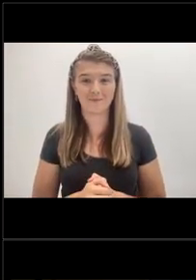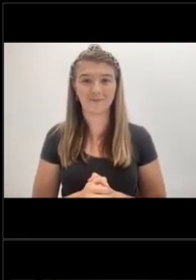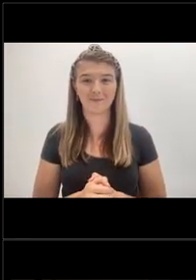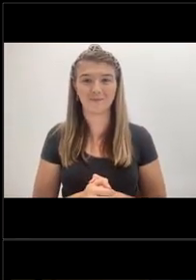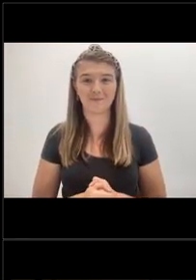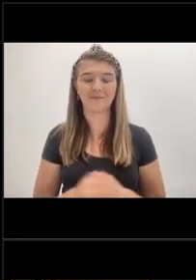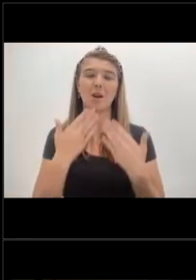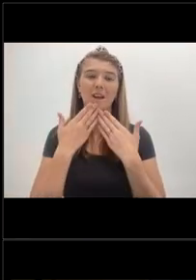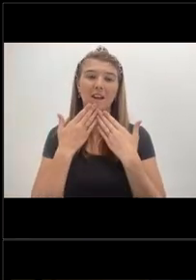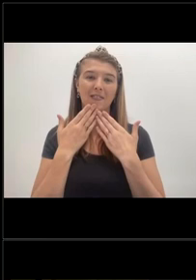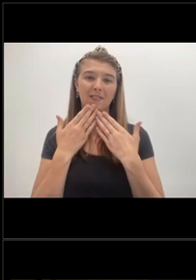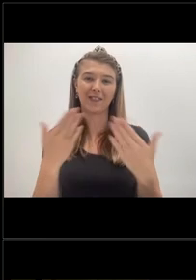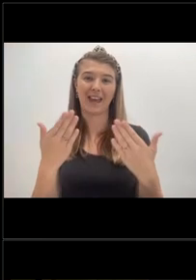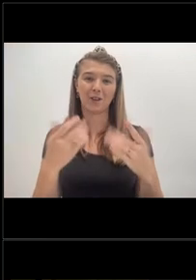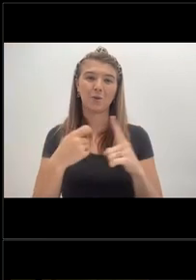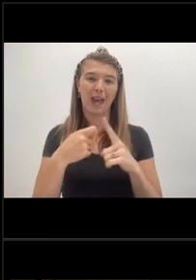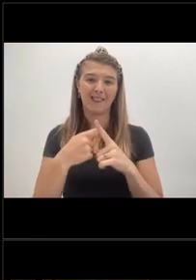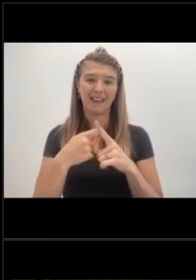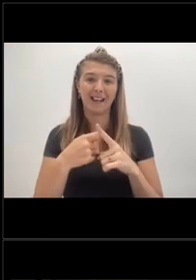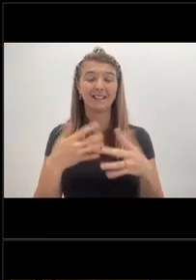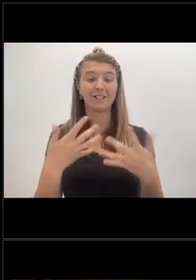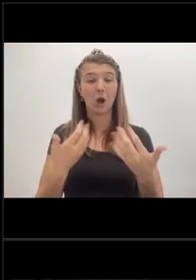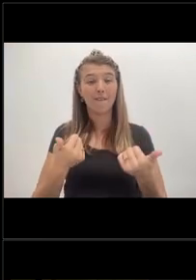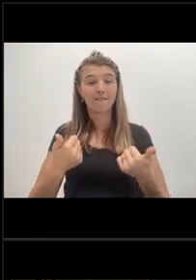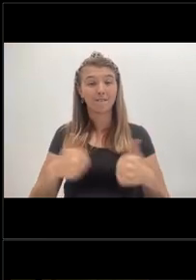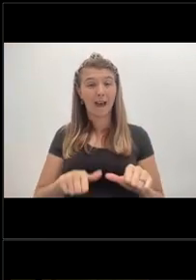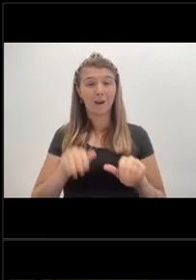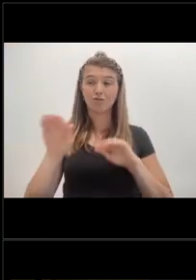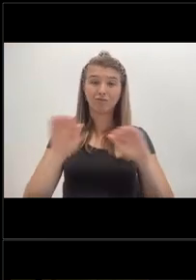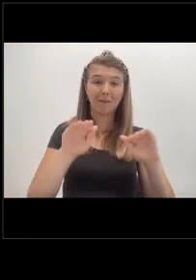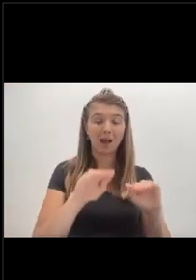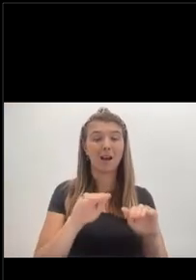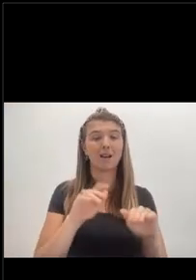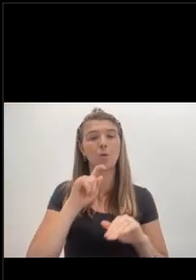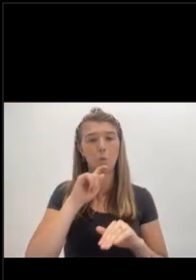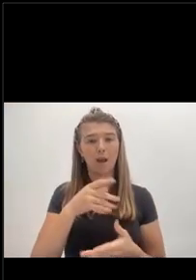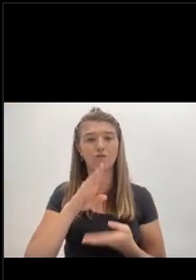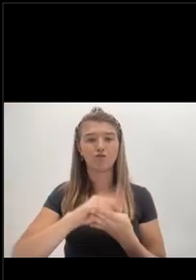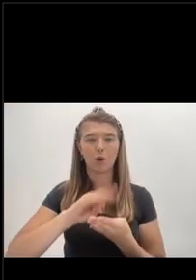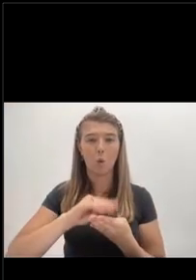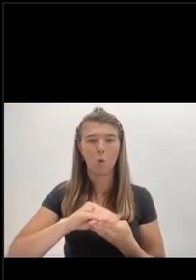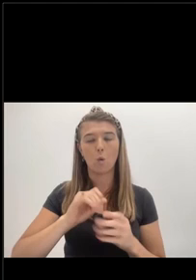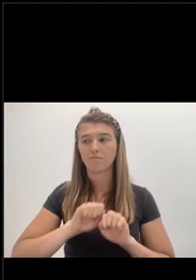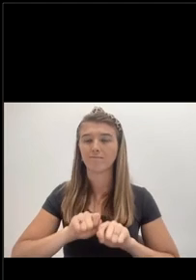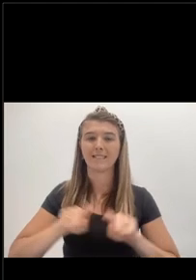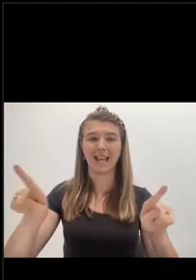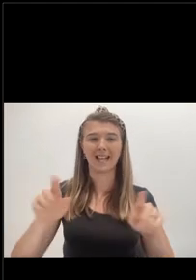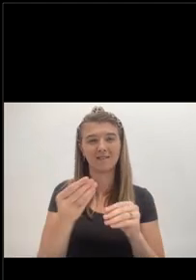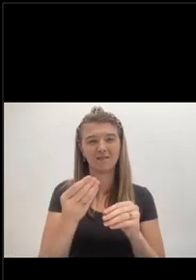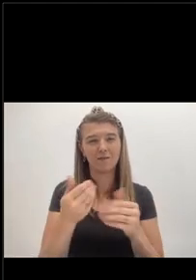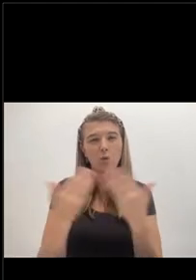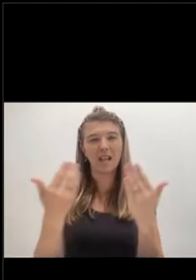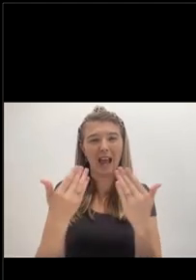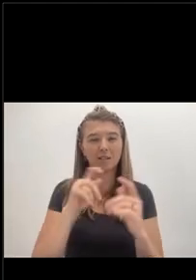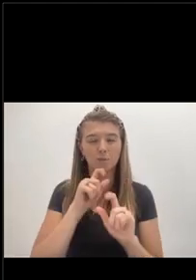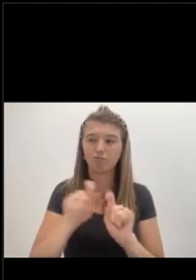Thank you very much, Cathy. So a final reminder, there will be a recording made available. We'll send that to you in a couple of days' time, and we'll